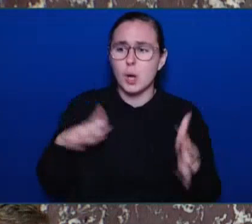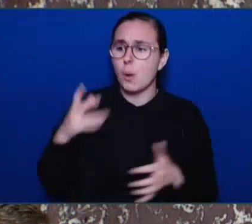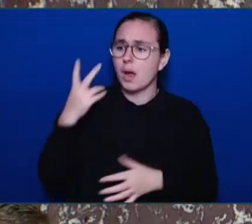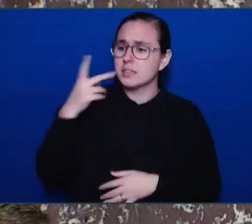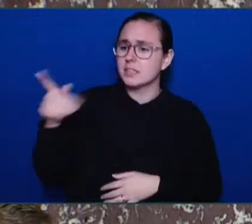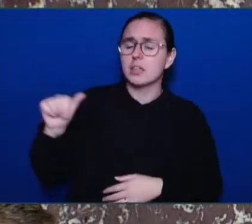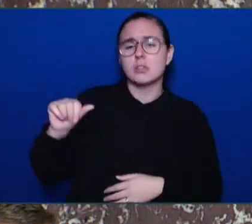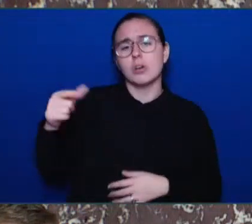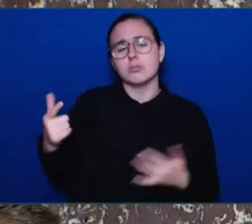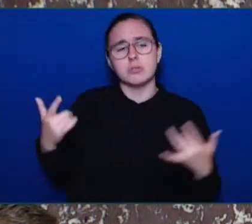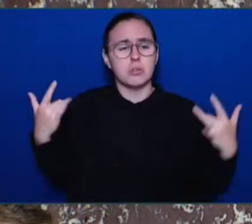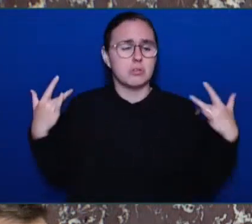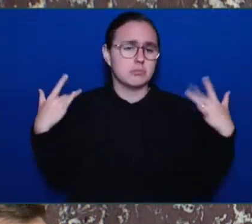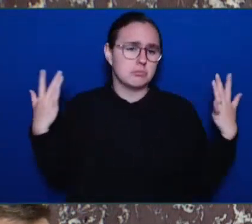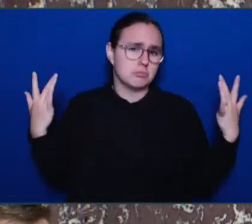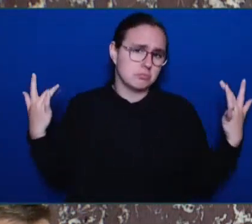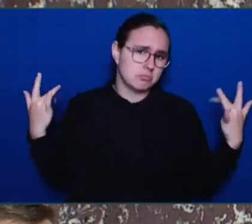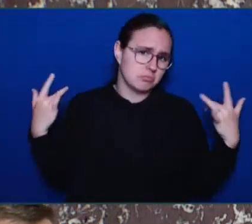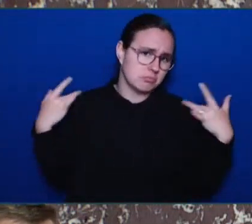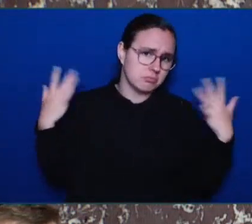role today?